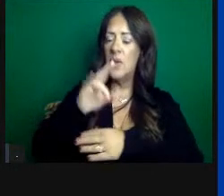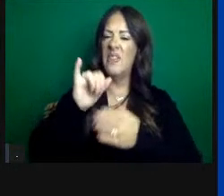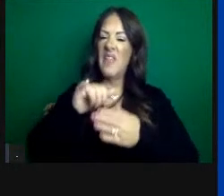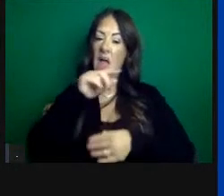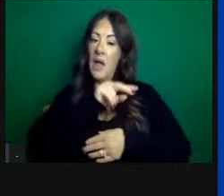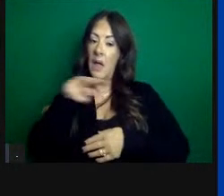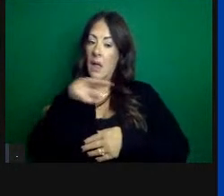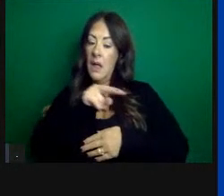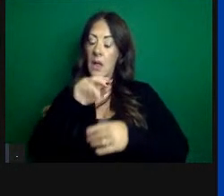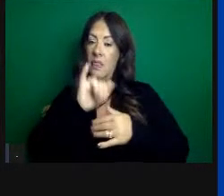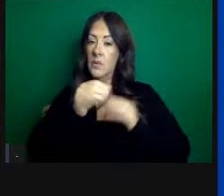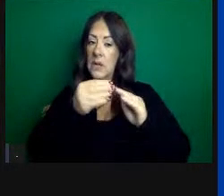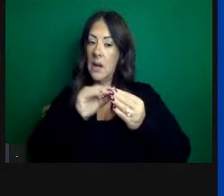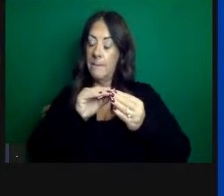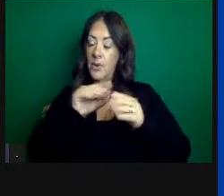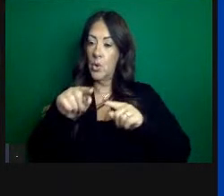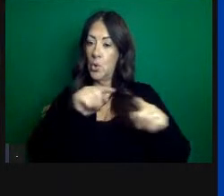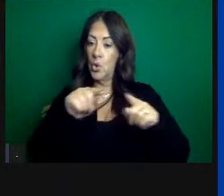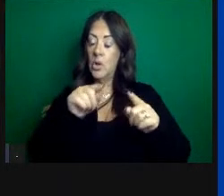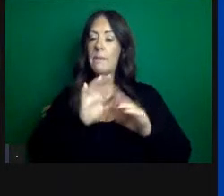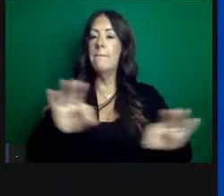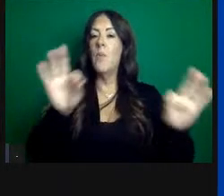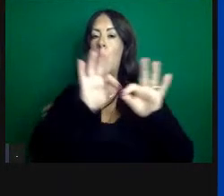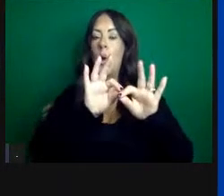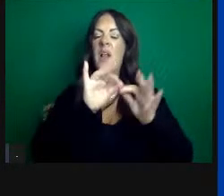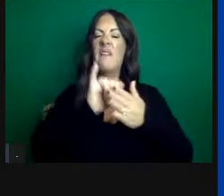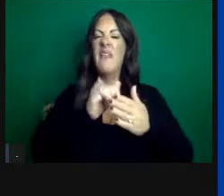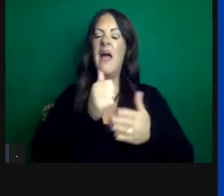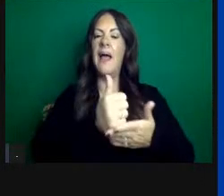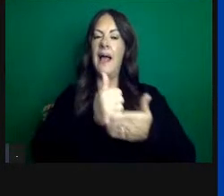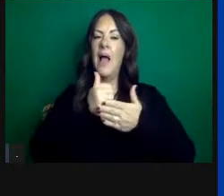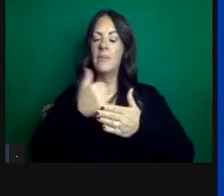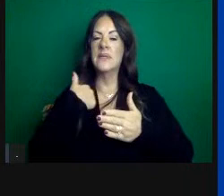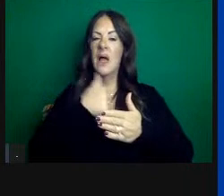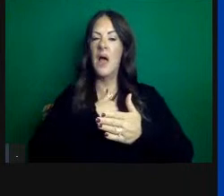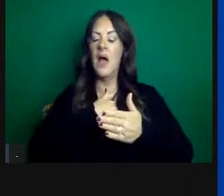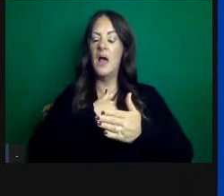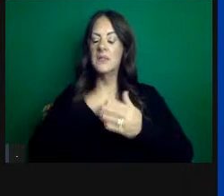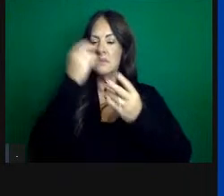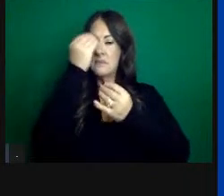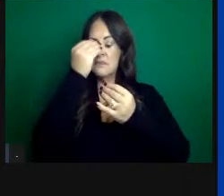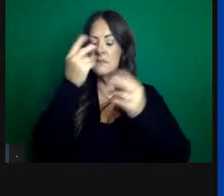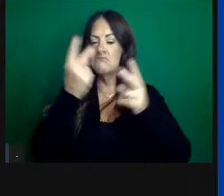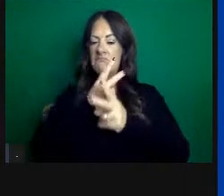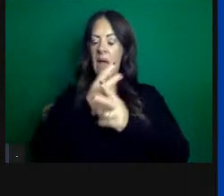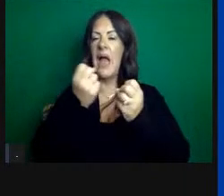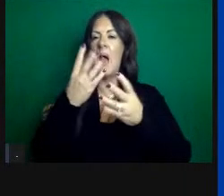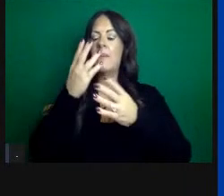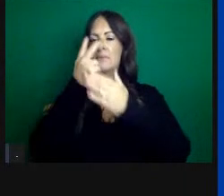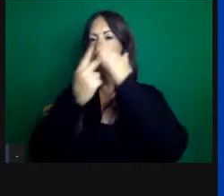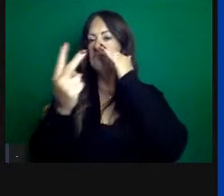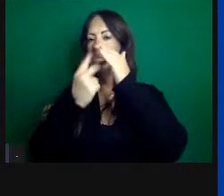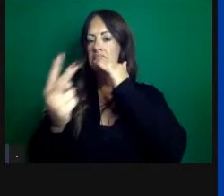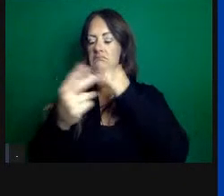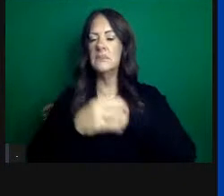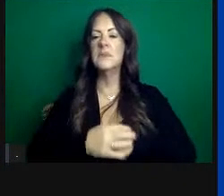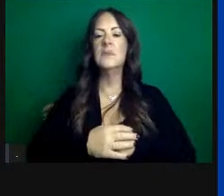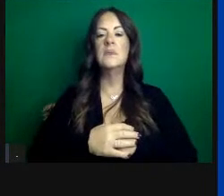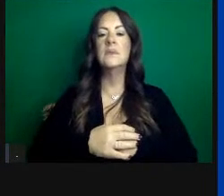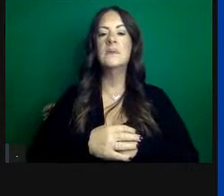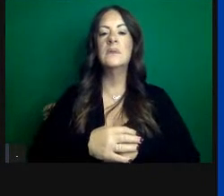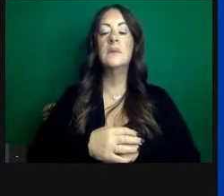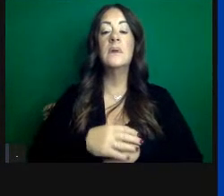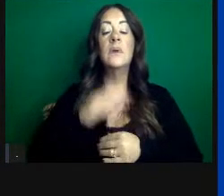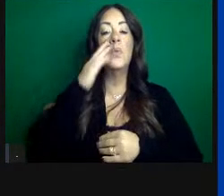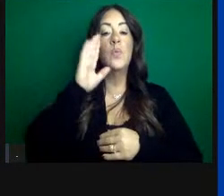of yesterday, that 4 weeks out, we see Southern California, the hardest hit part of our state, that